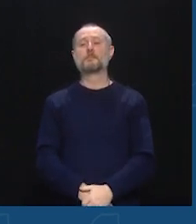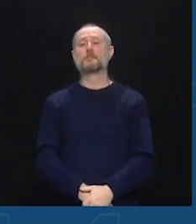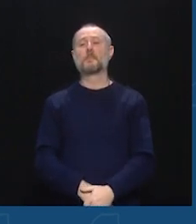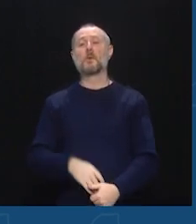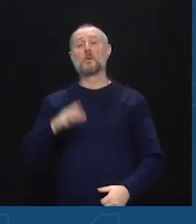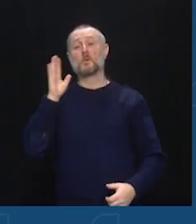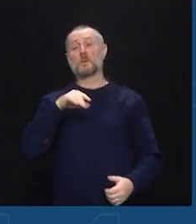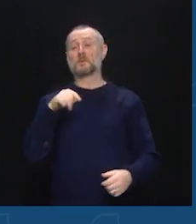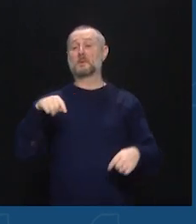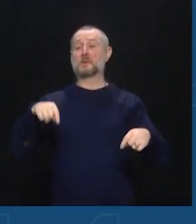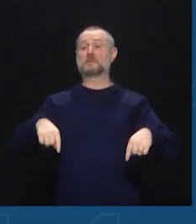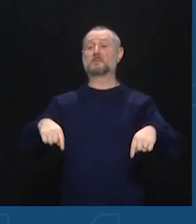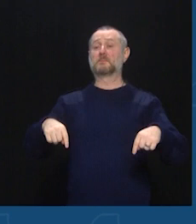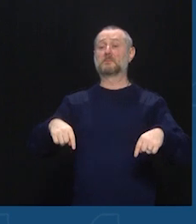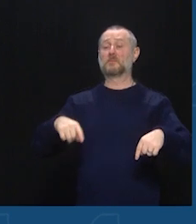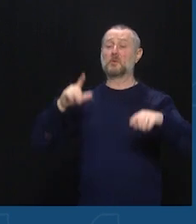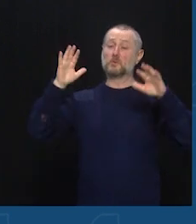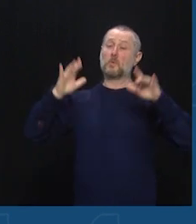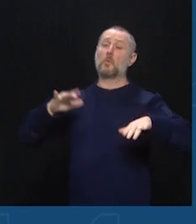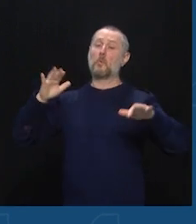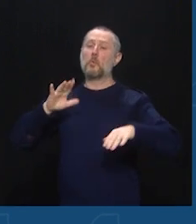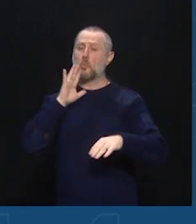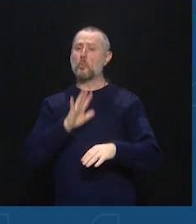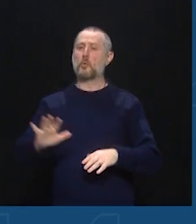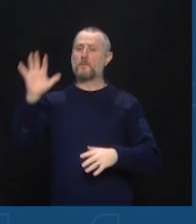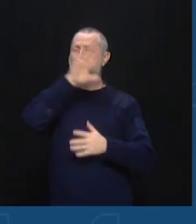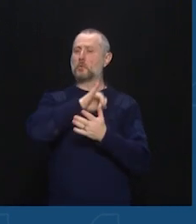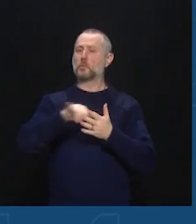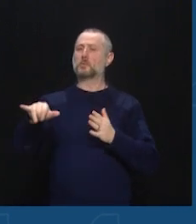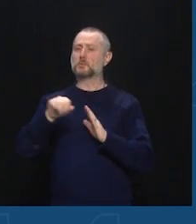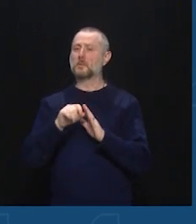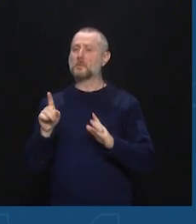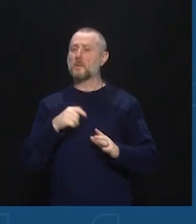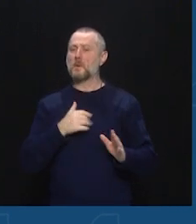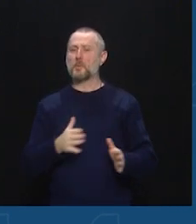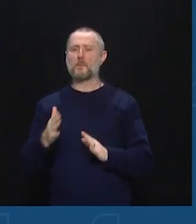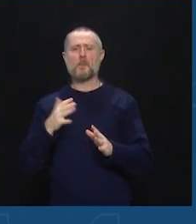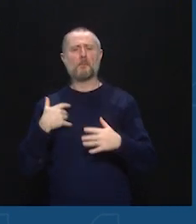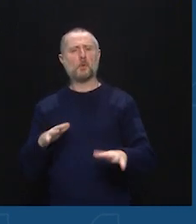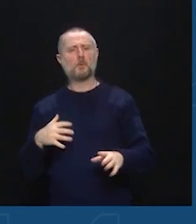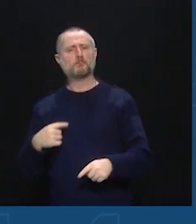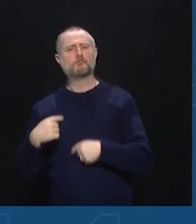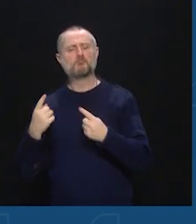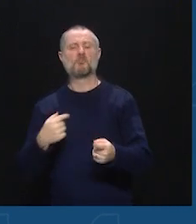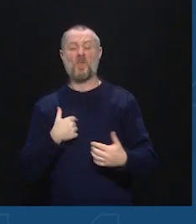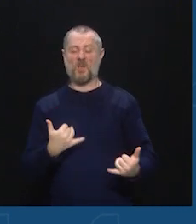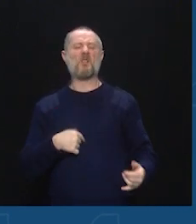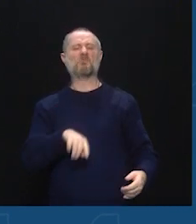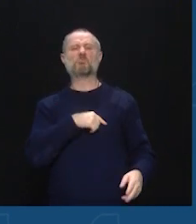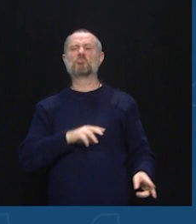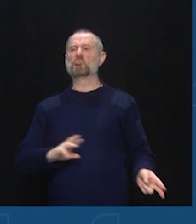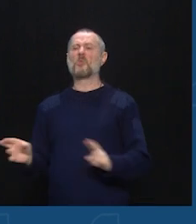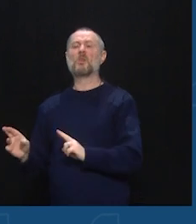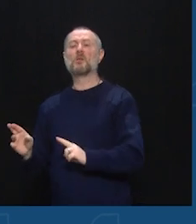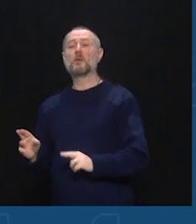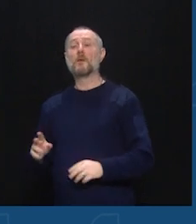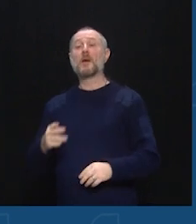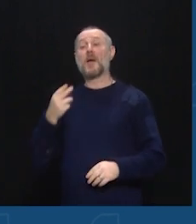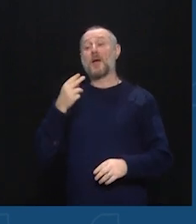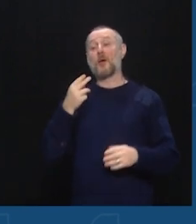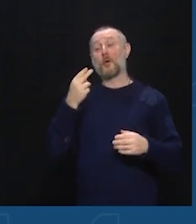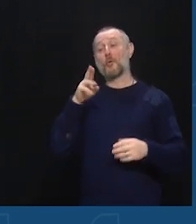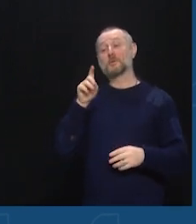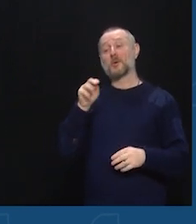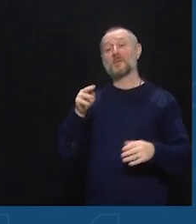event, but we've, as the governor said, we've been planning for it, and we're ready. Here in the Hudson Valley, DOT has a good number